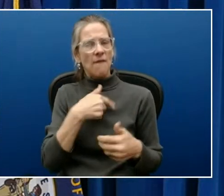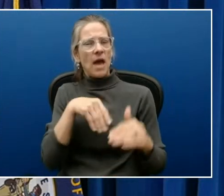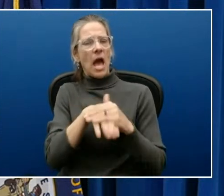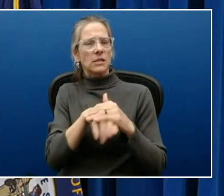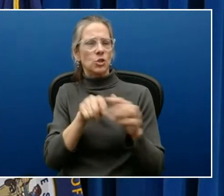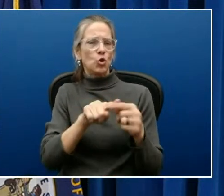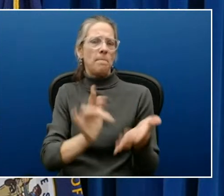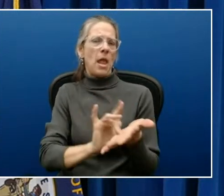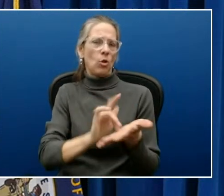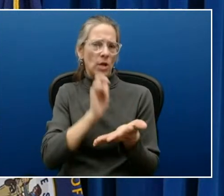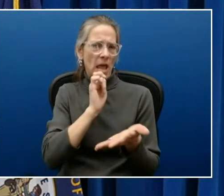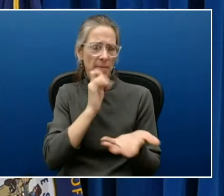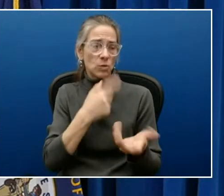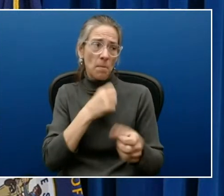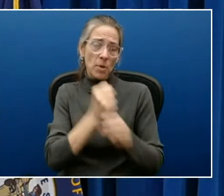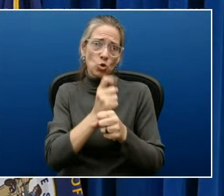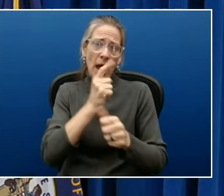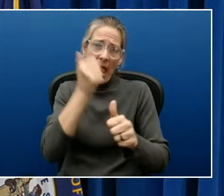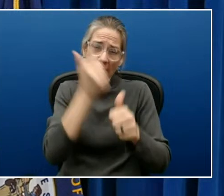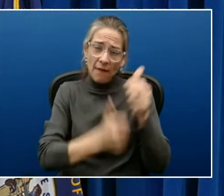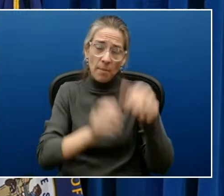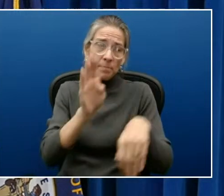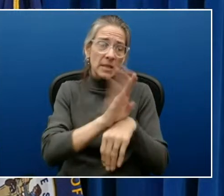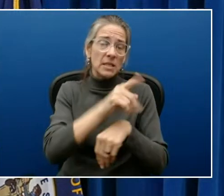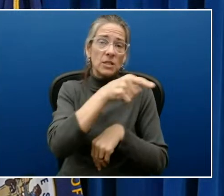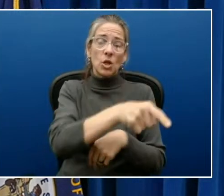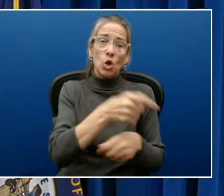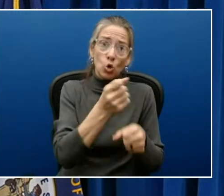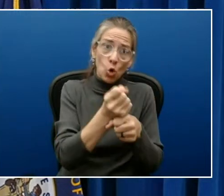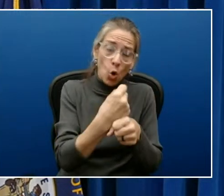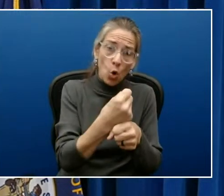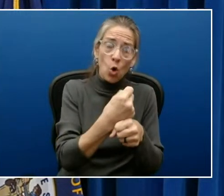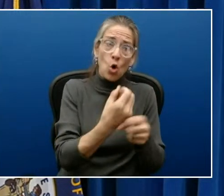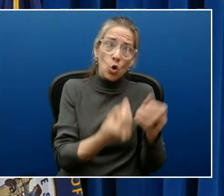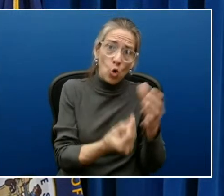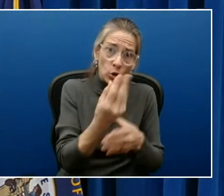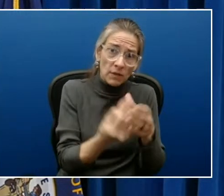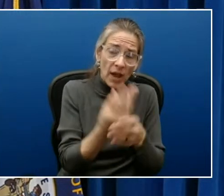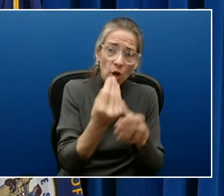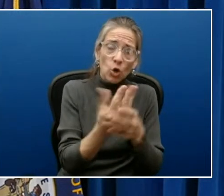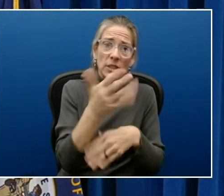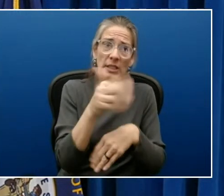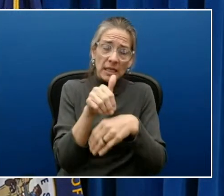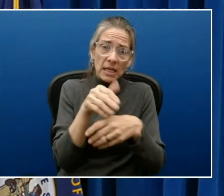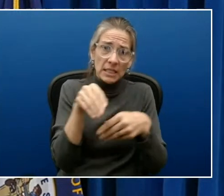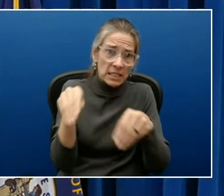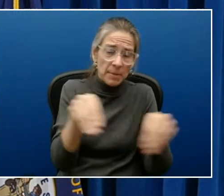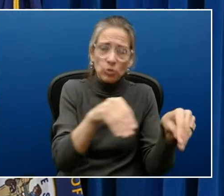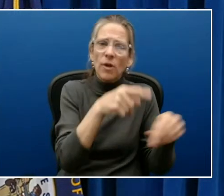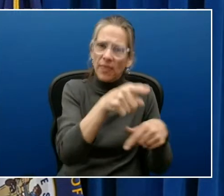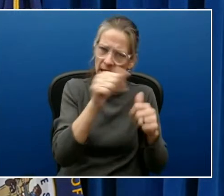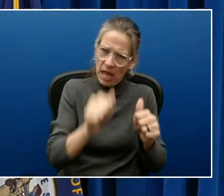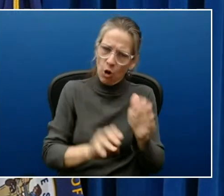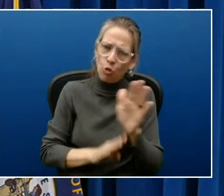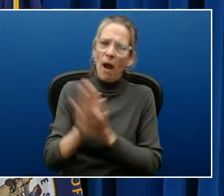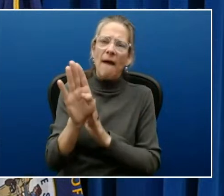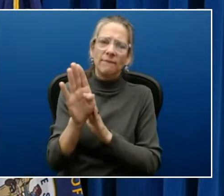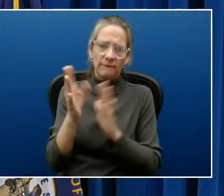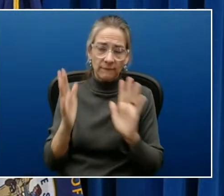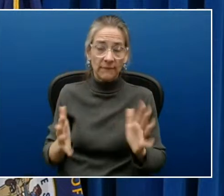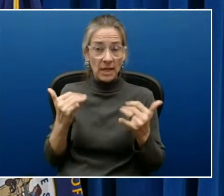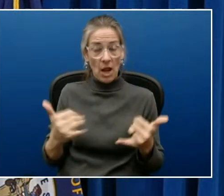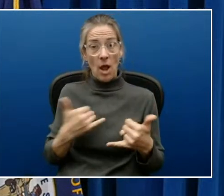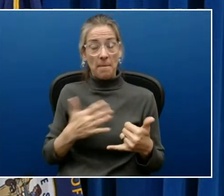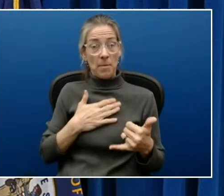new business, from cultivators to dispensaries, can thrive in their new Kentucky home. That's why I'm happy to announce on Monday,